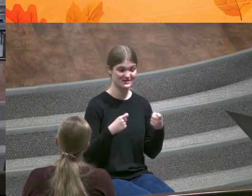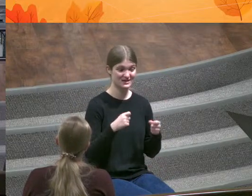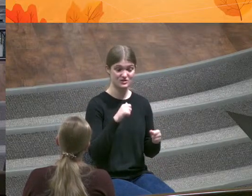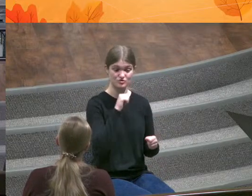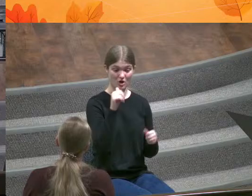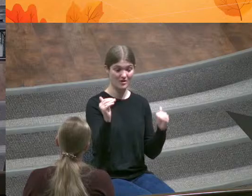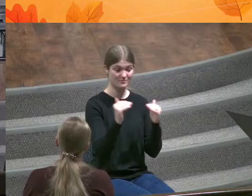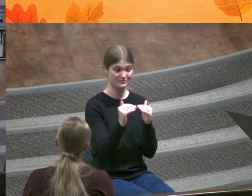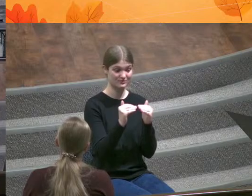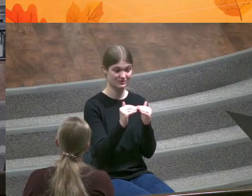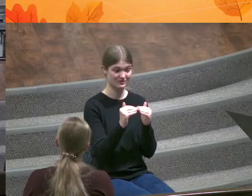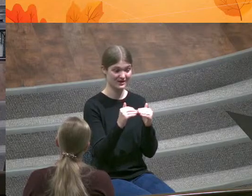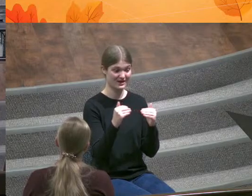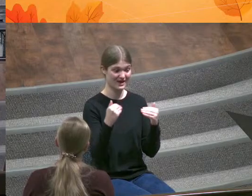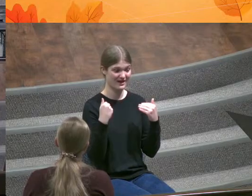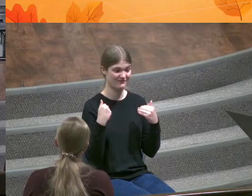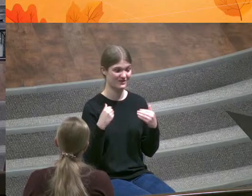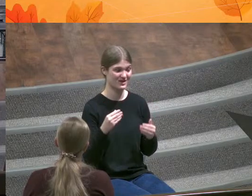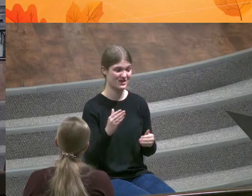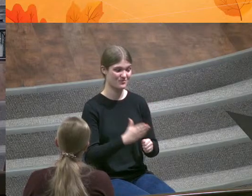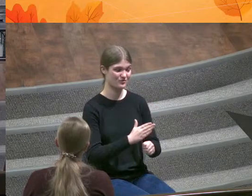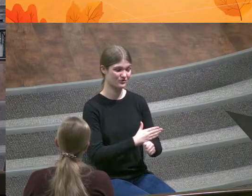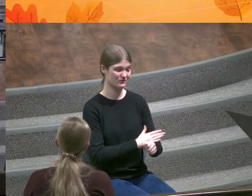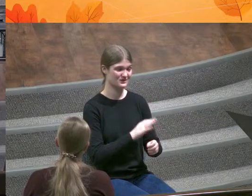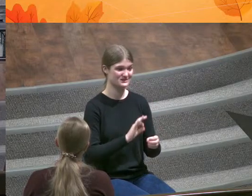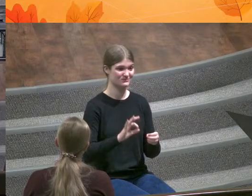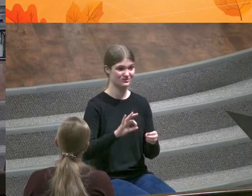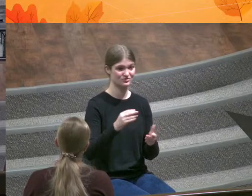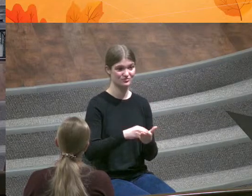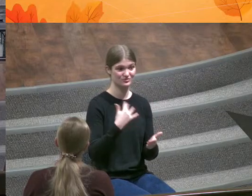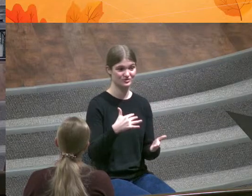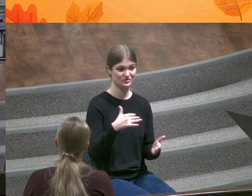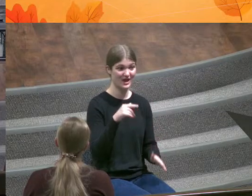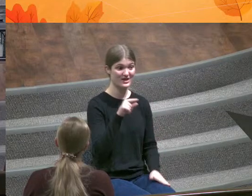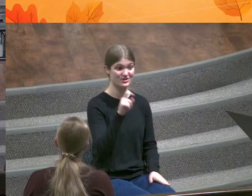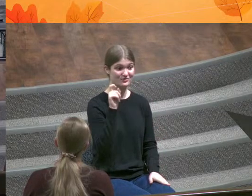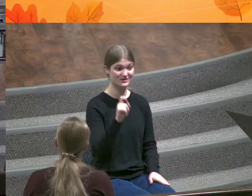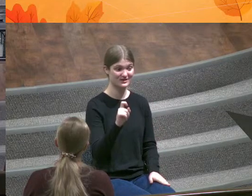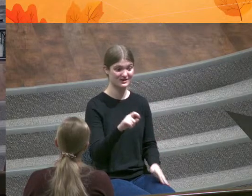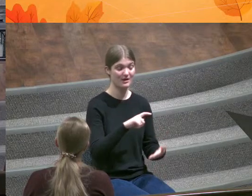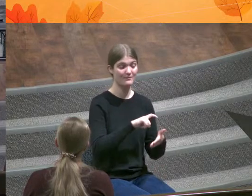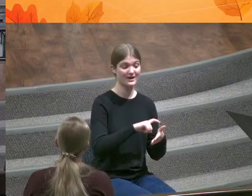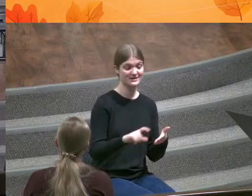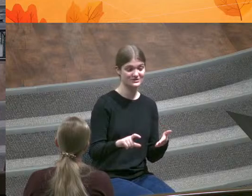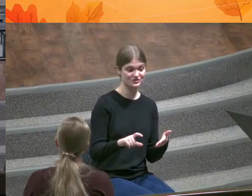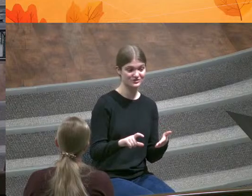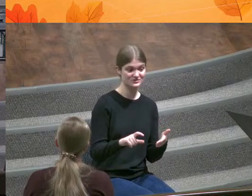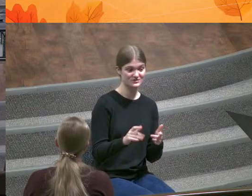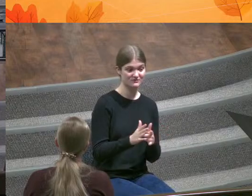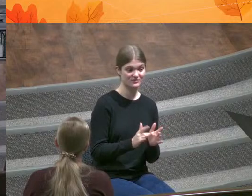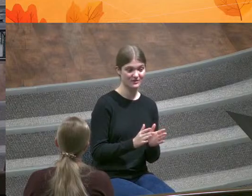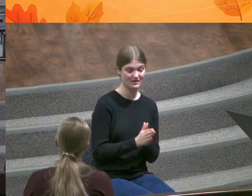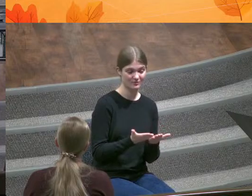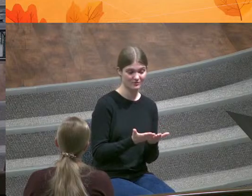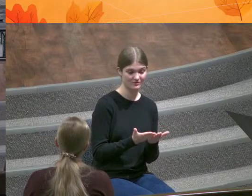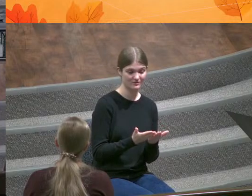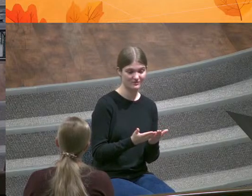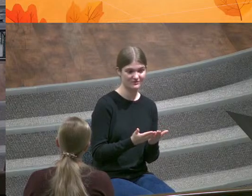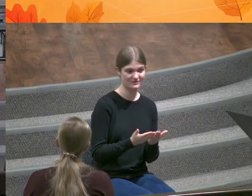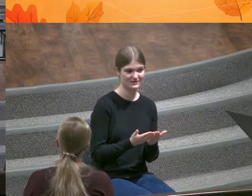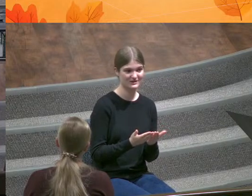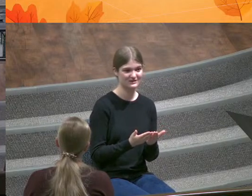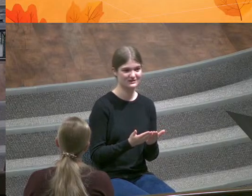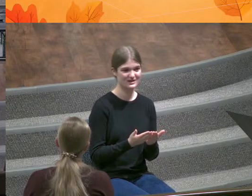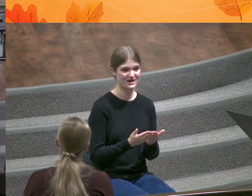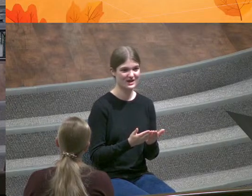not equate to automatically having grown spiritual riches. You're going to need passages. And to grow